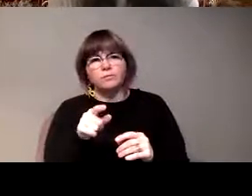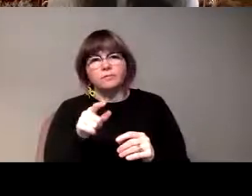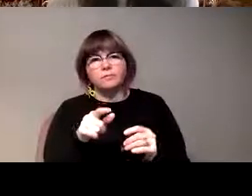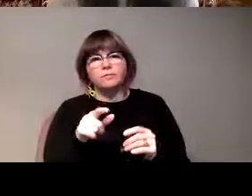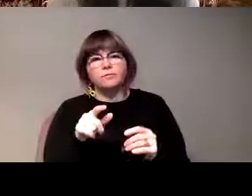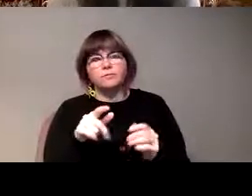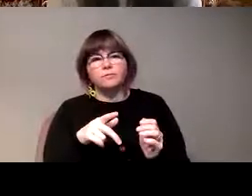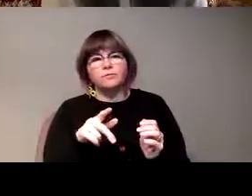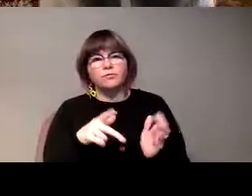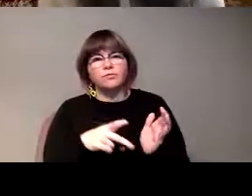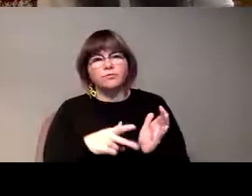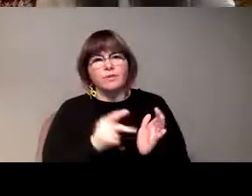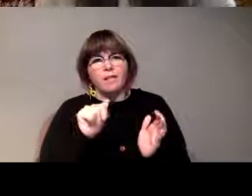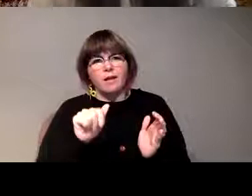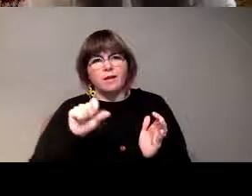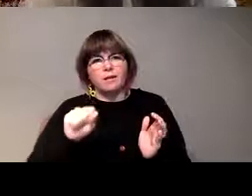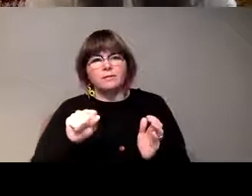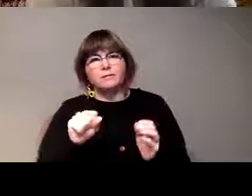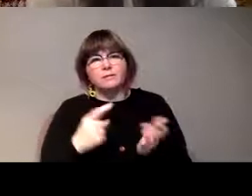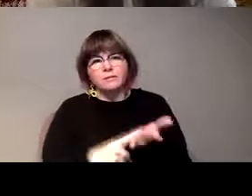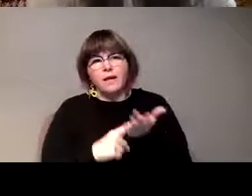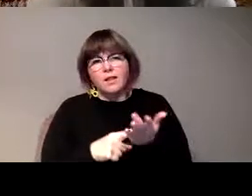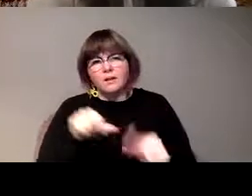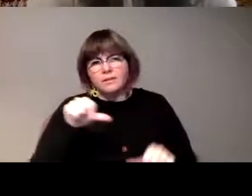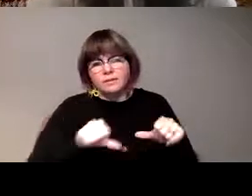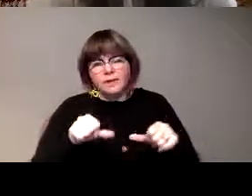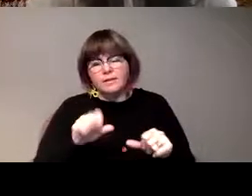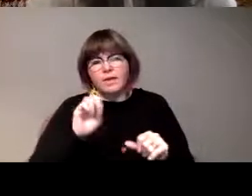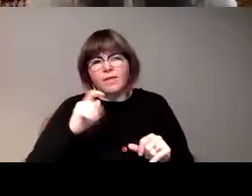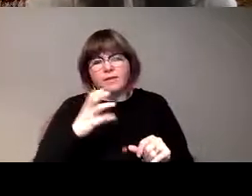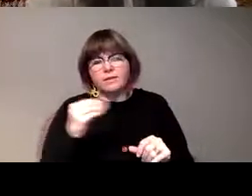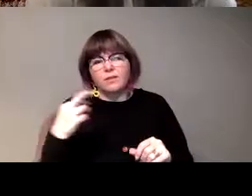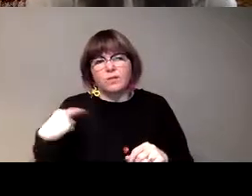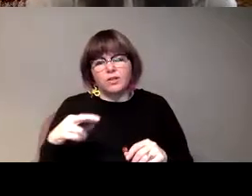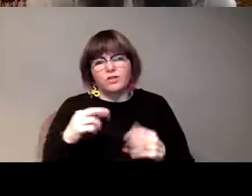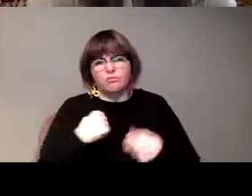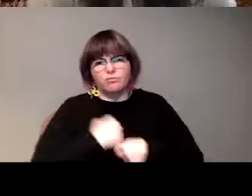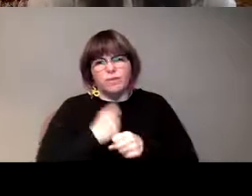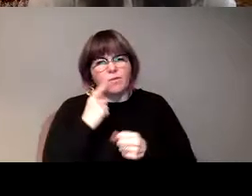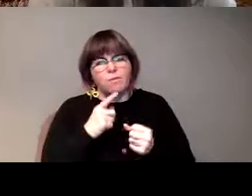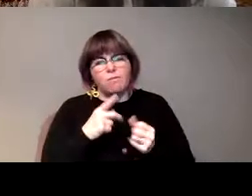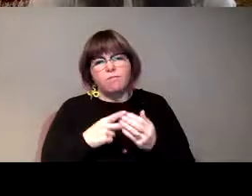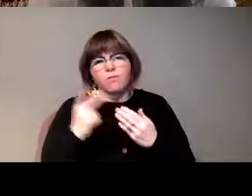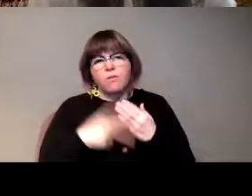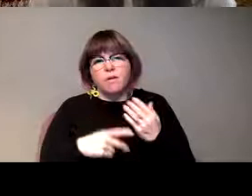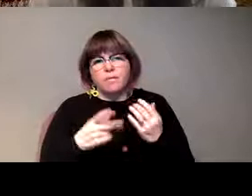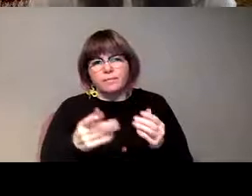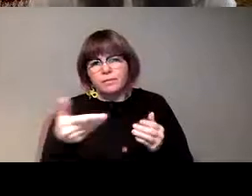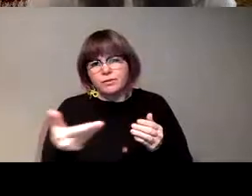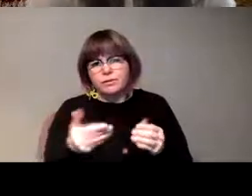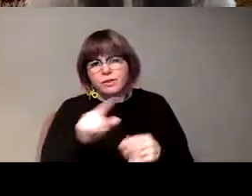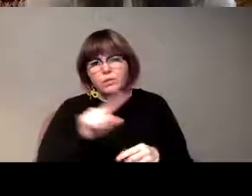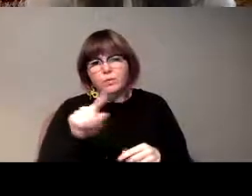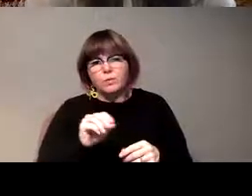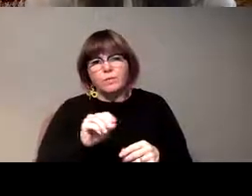AAAS Dialogue on Science, Ethics, and Religion created for a program. You can get a nice little introduction to